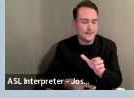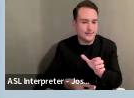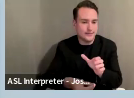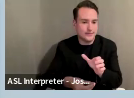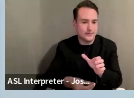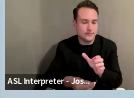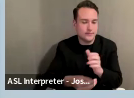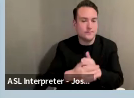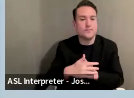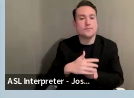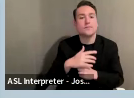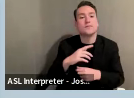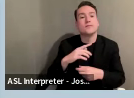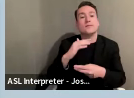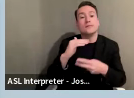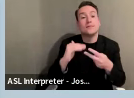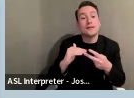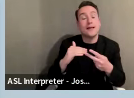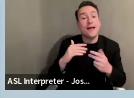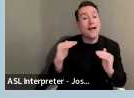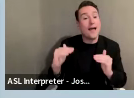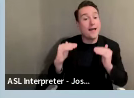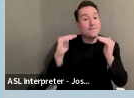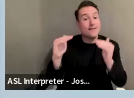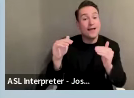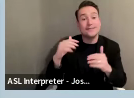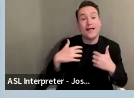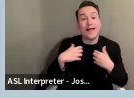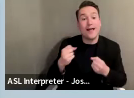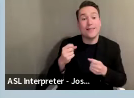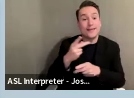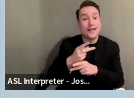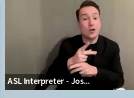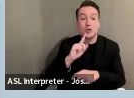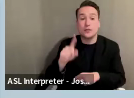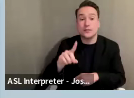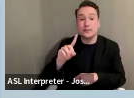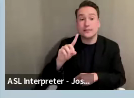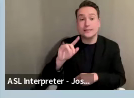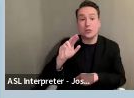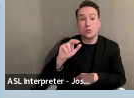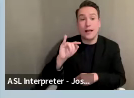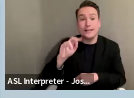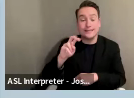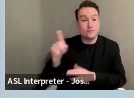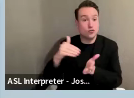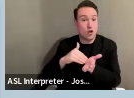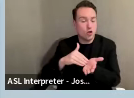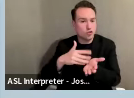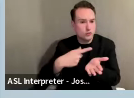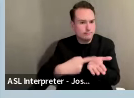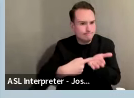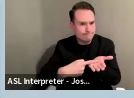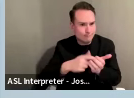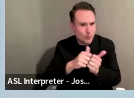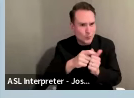advanced healthcare directive, while doctors have a duty to try to communicate with you and explain things to you, if they feel that they